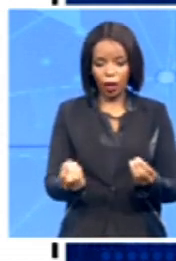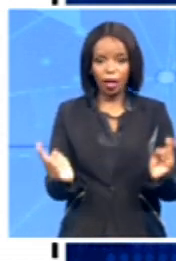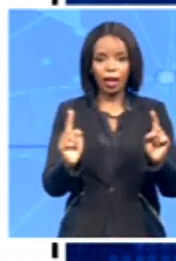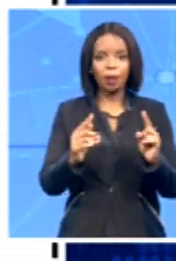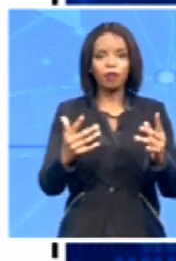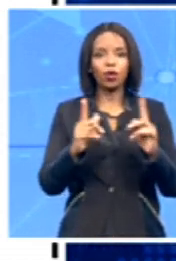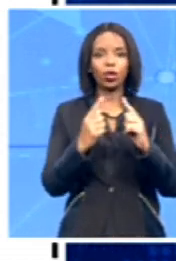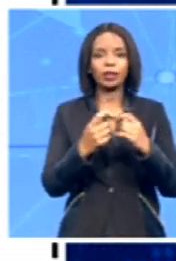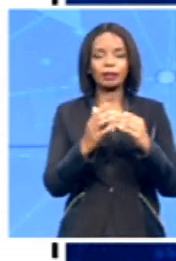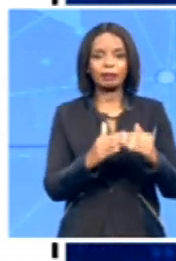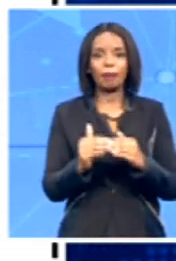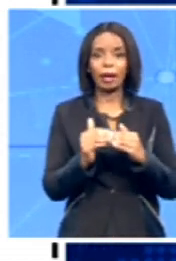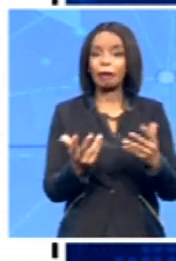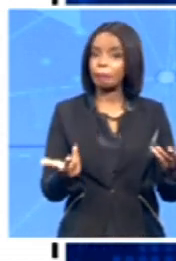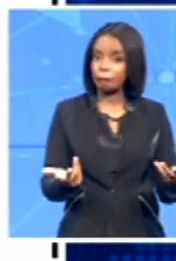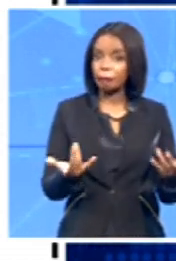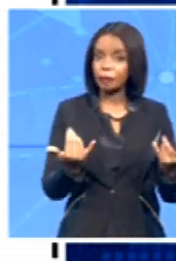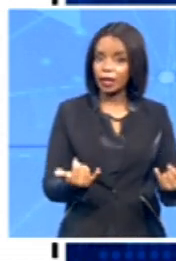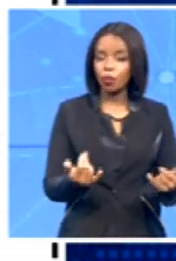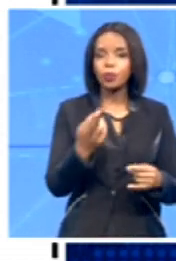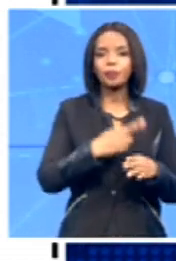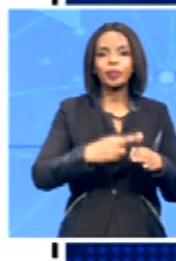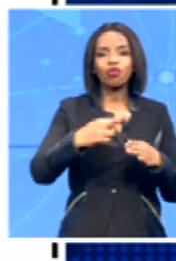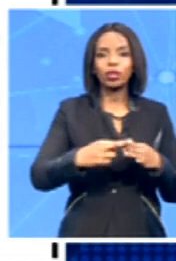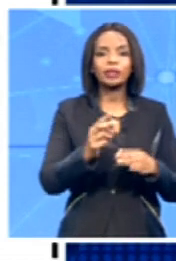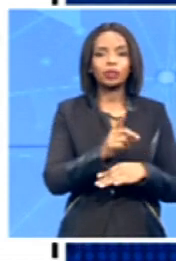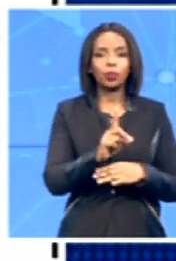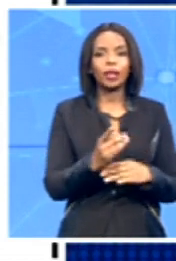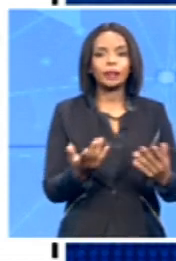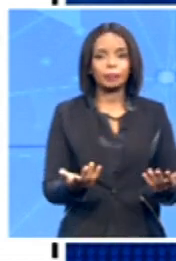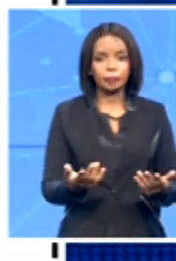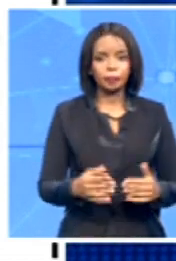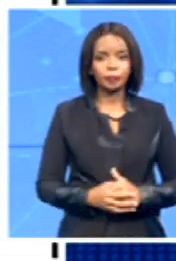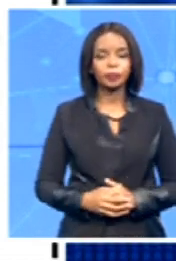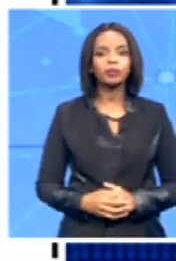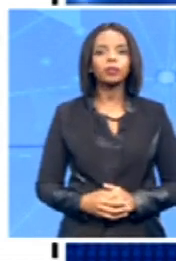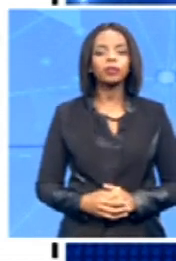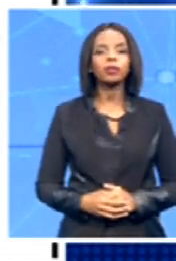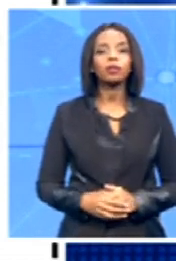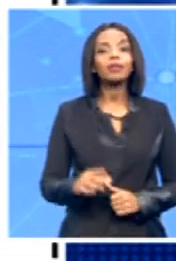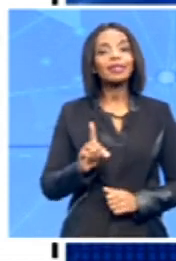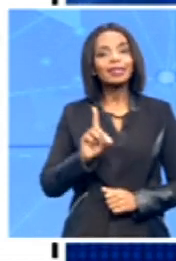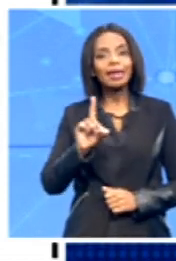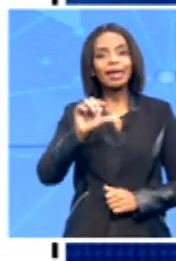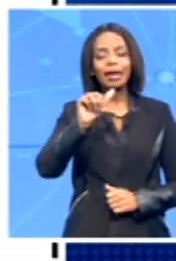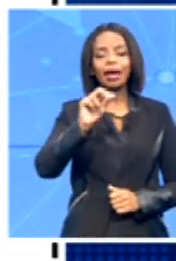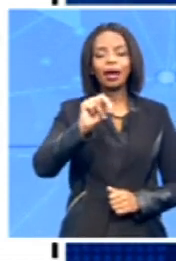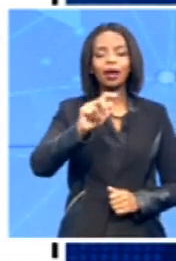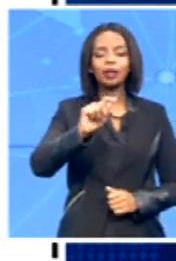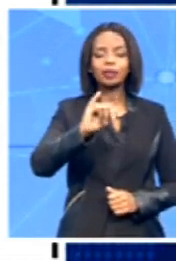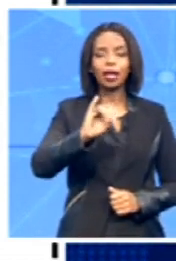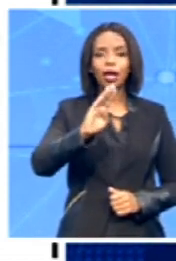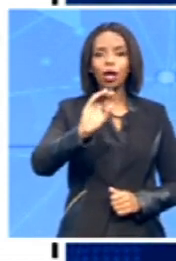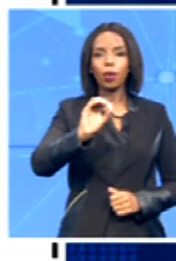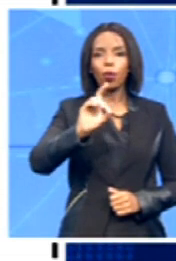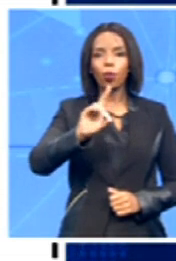result? So now this first part, it's called anti-N antibodies. This is a specific antibody that we look